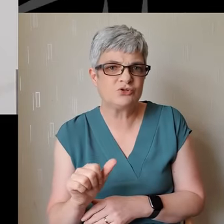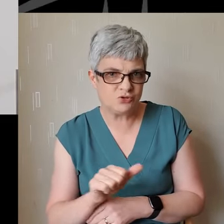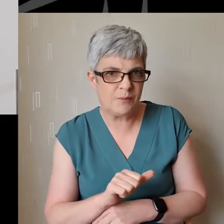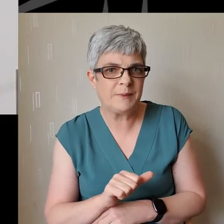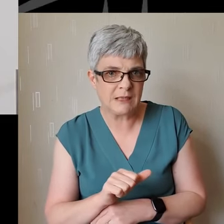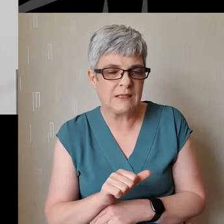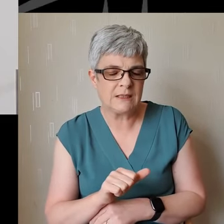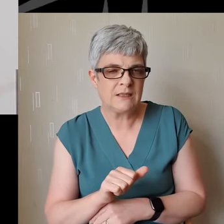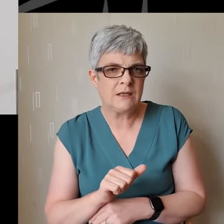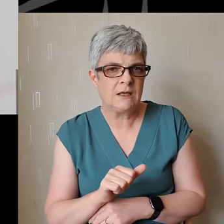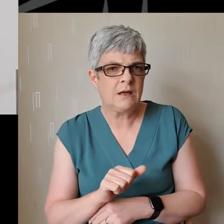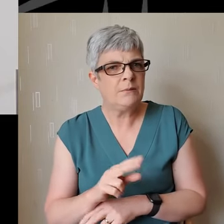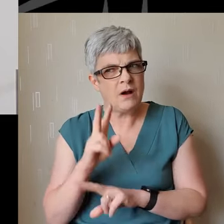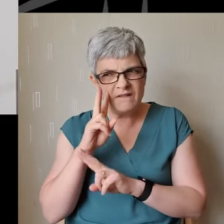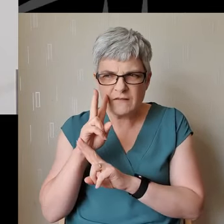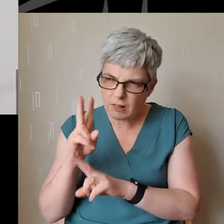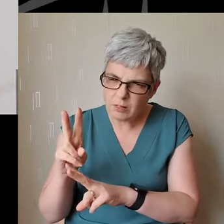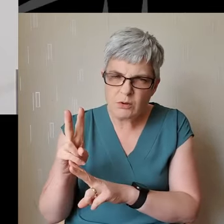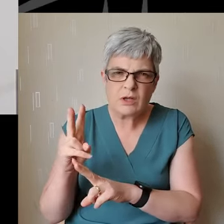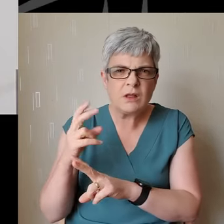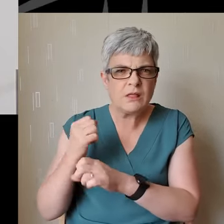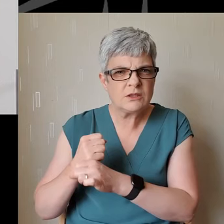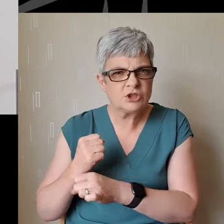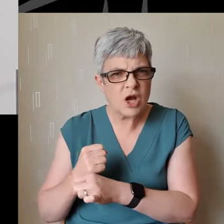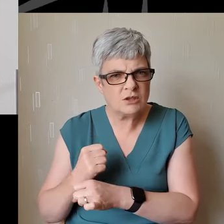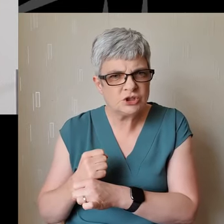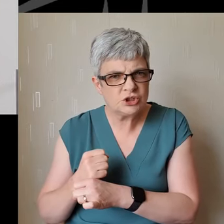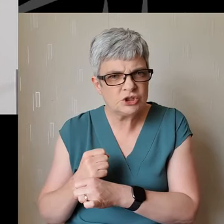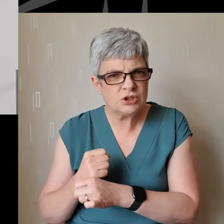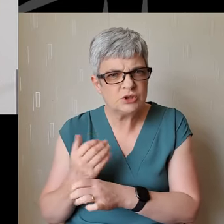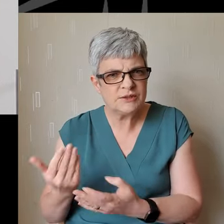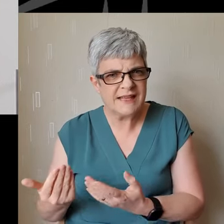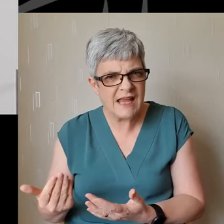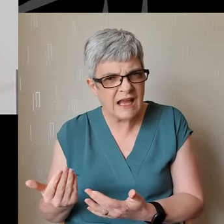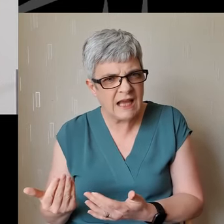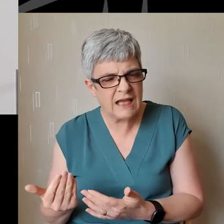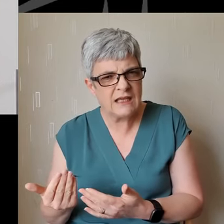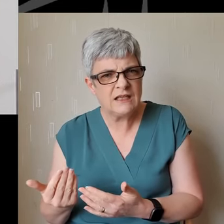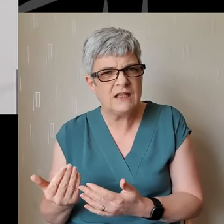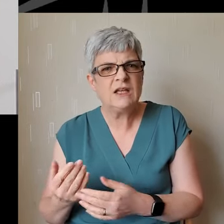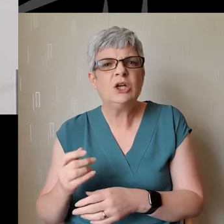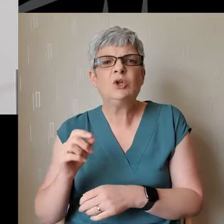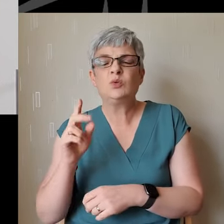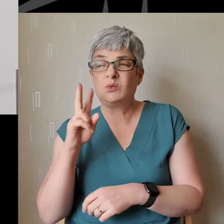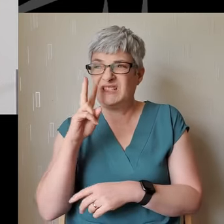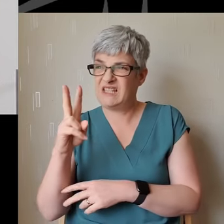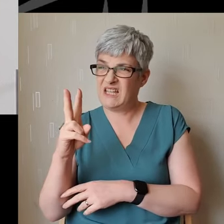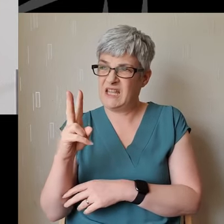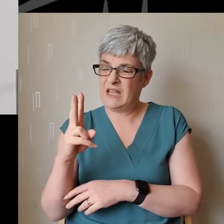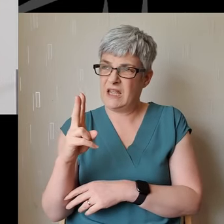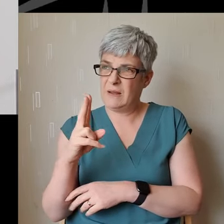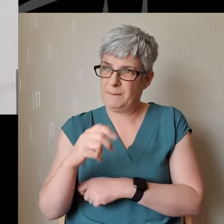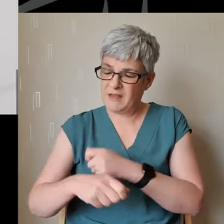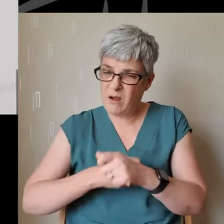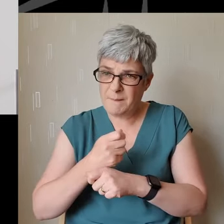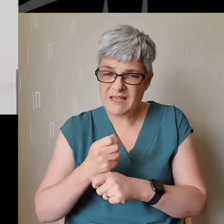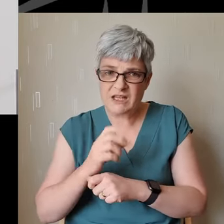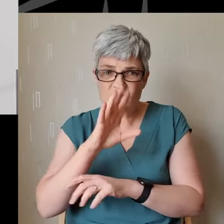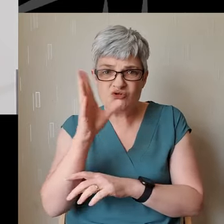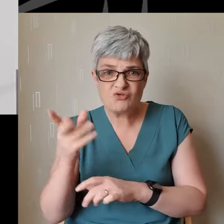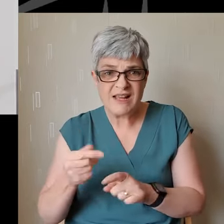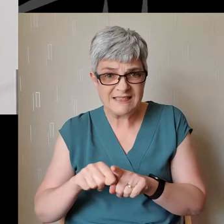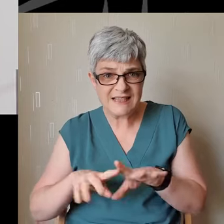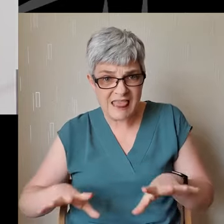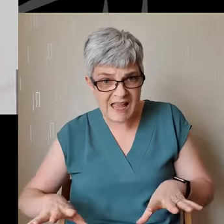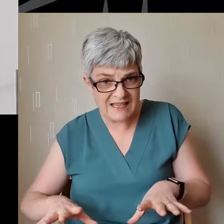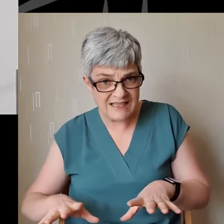a casual glance is needed in the direction of the church today to see that while becoming more Christ-like is something